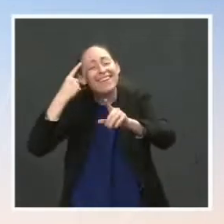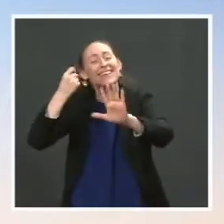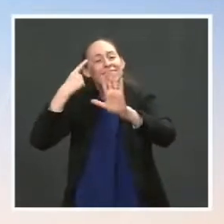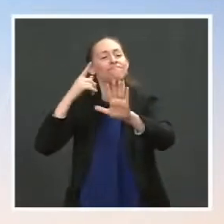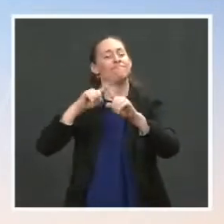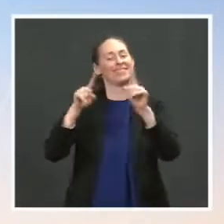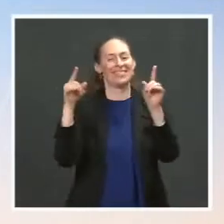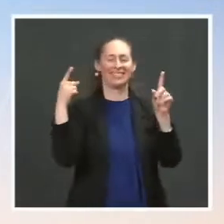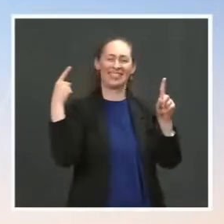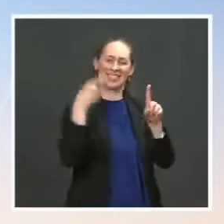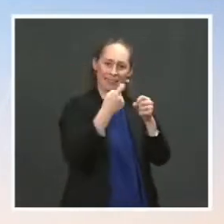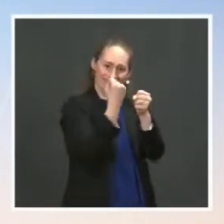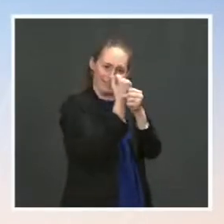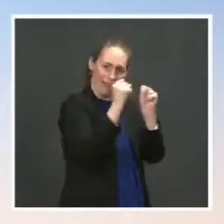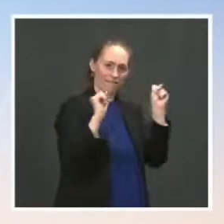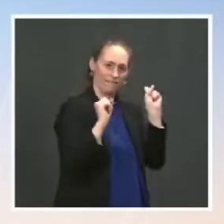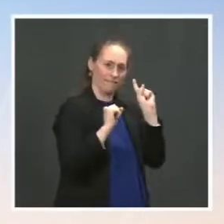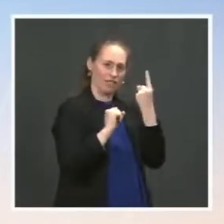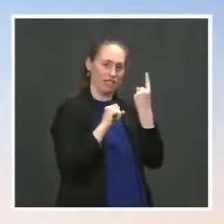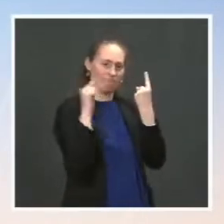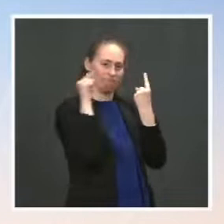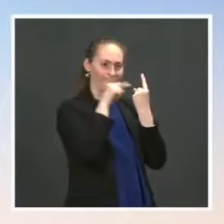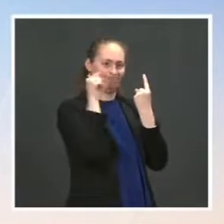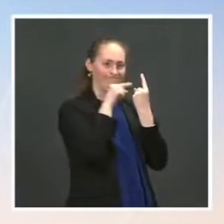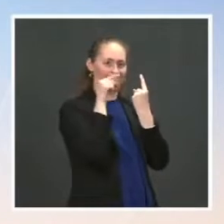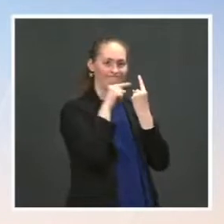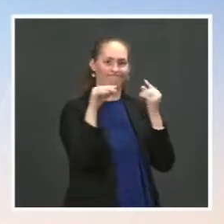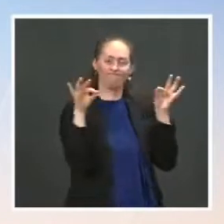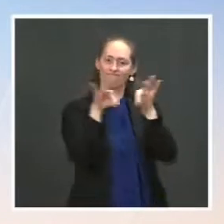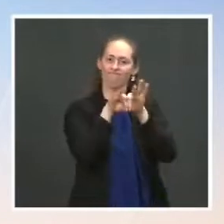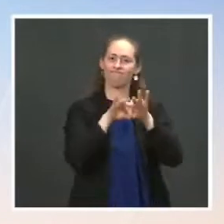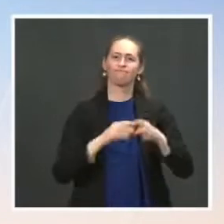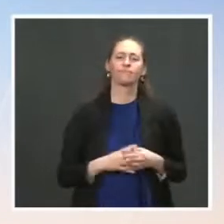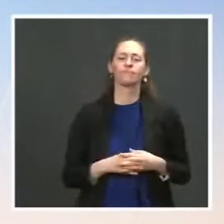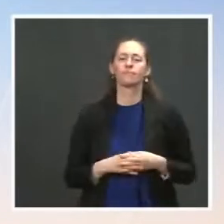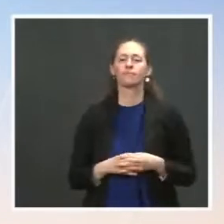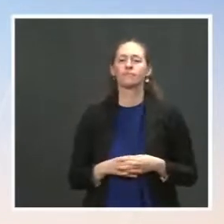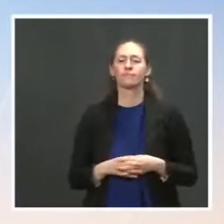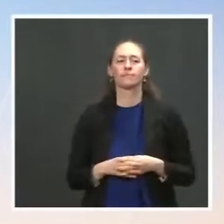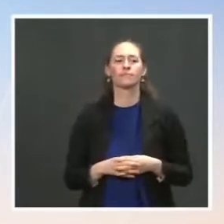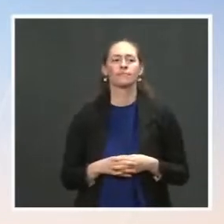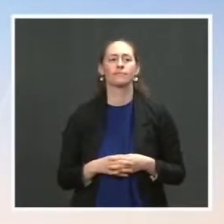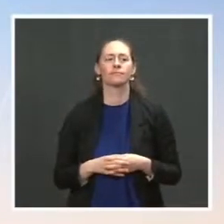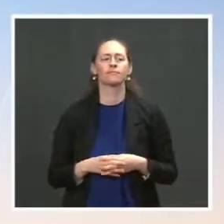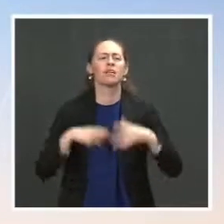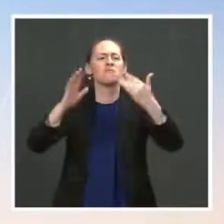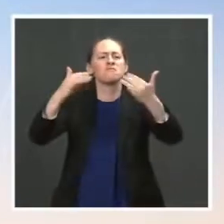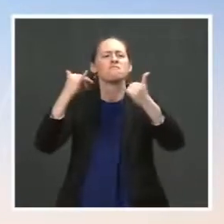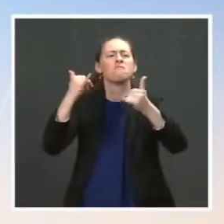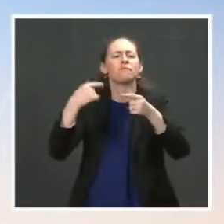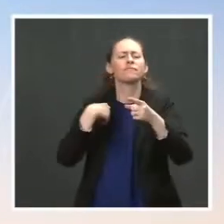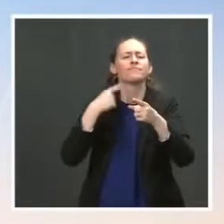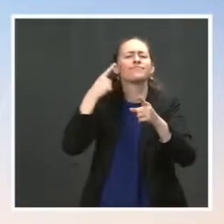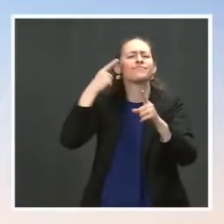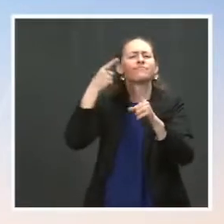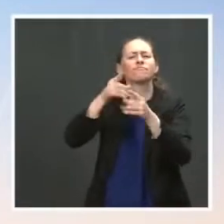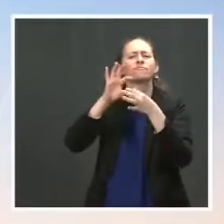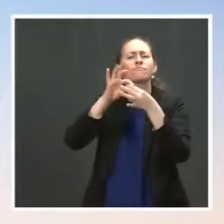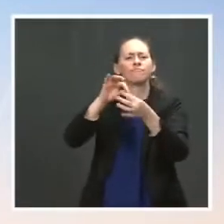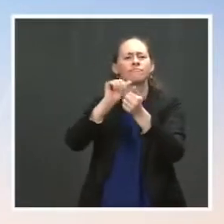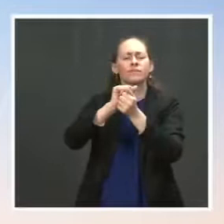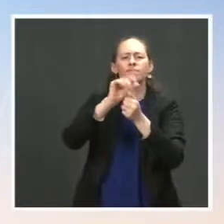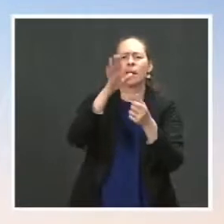safe. Steve? Once you get the money from the rescue plan, is there a process for speeding the